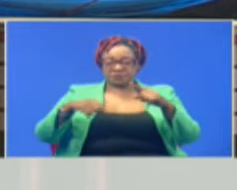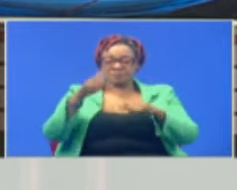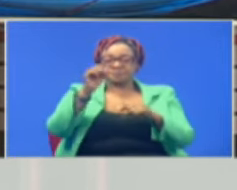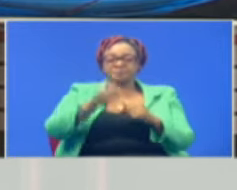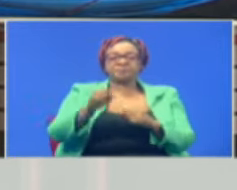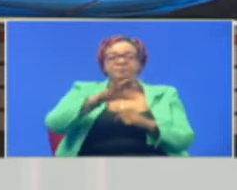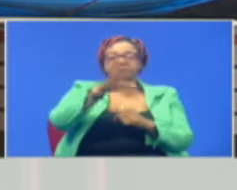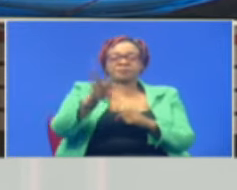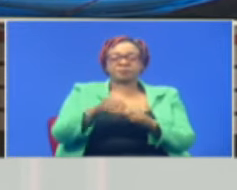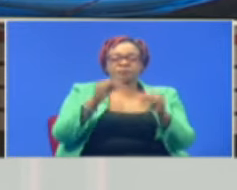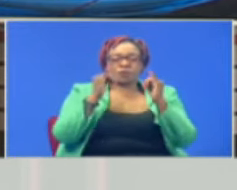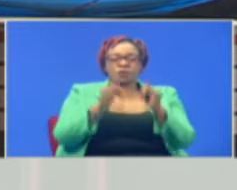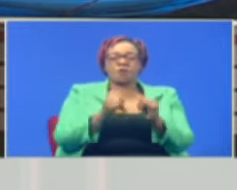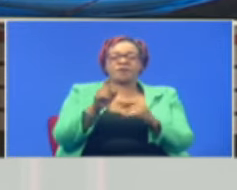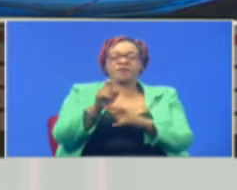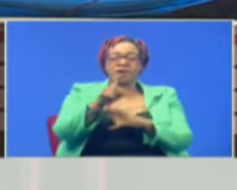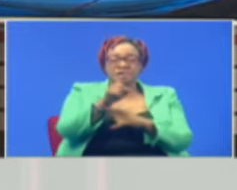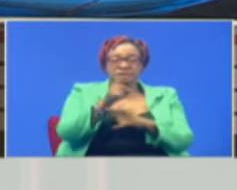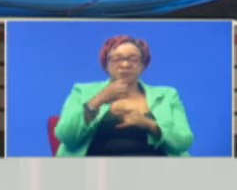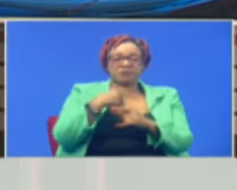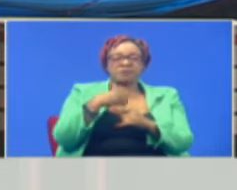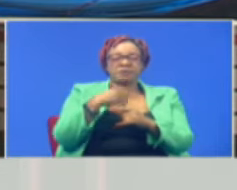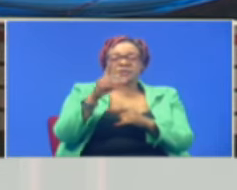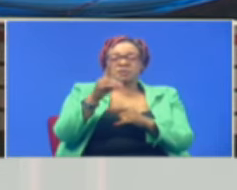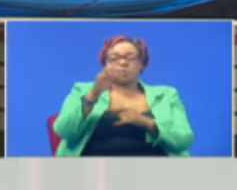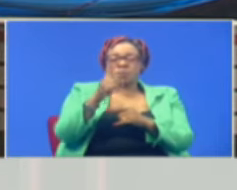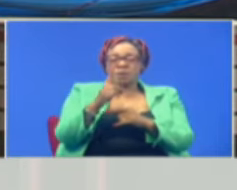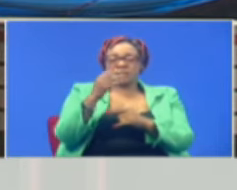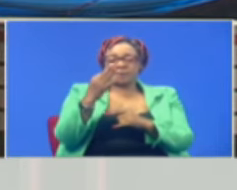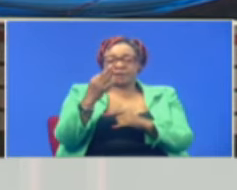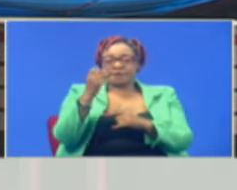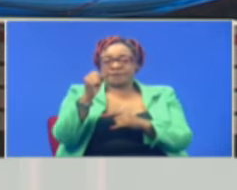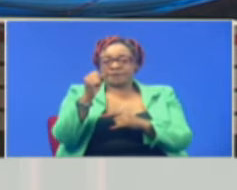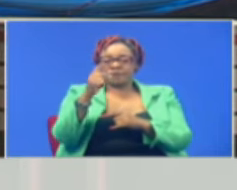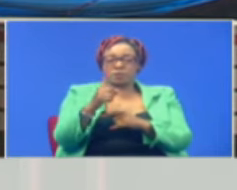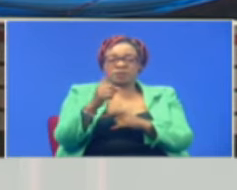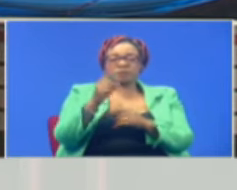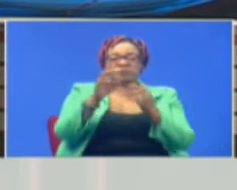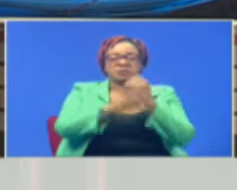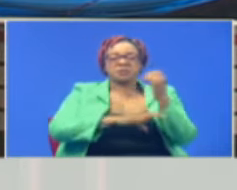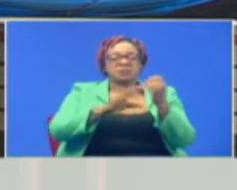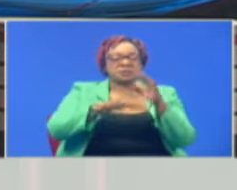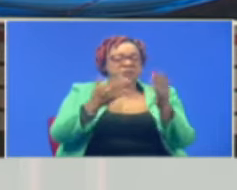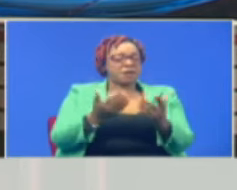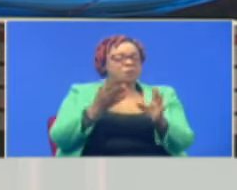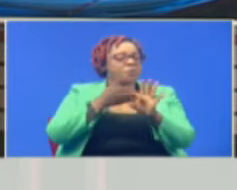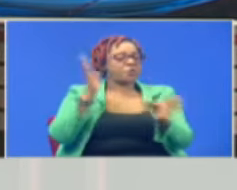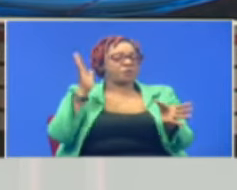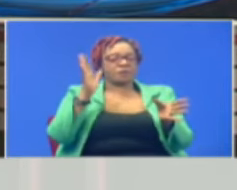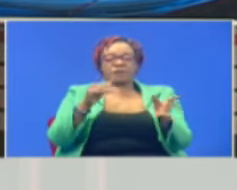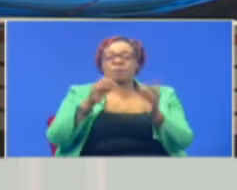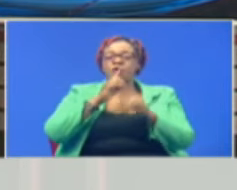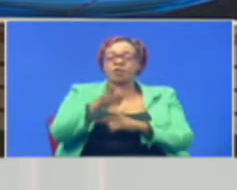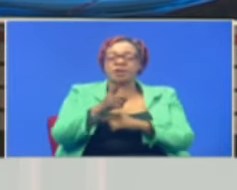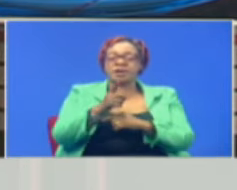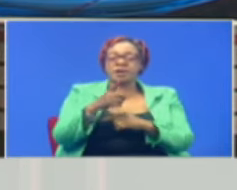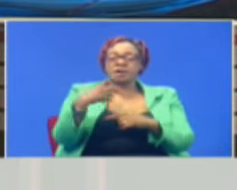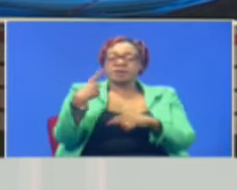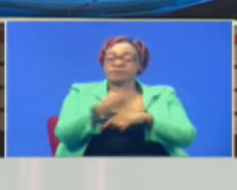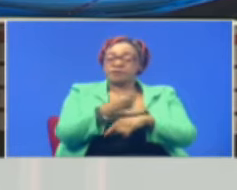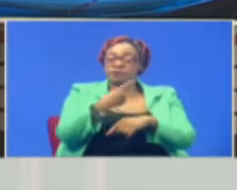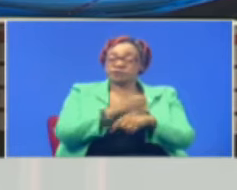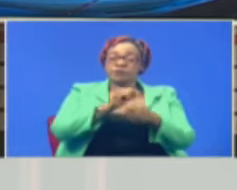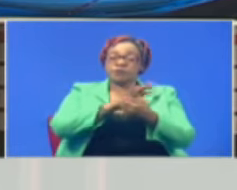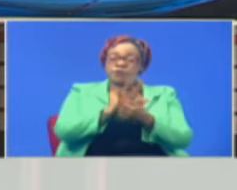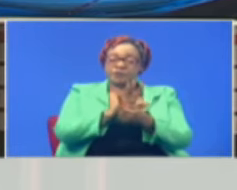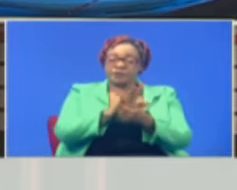variant, B1351, the country has opted to pull out of the rollout of the AstraZeneca COVID-19 vaccine,